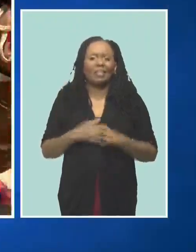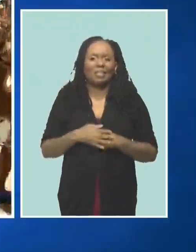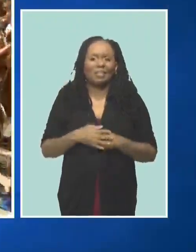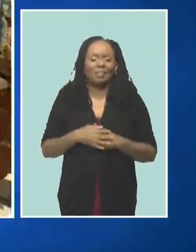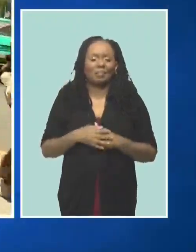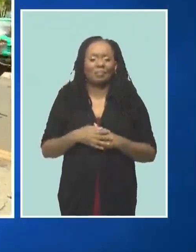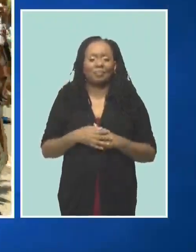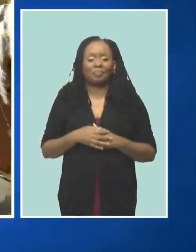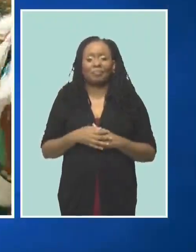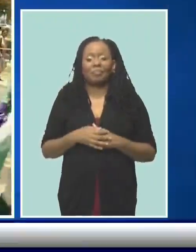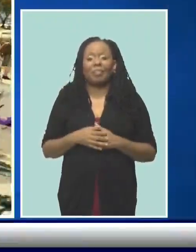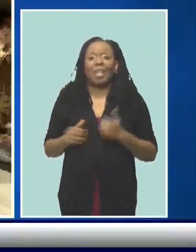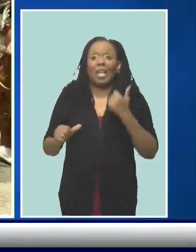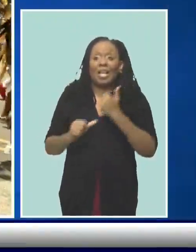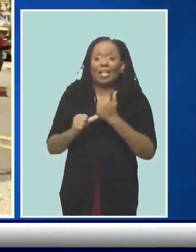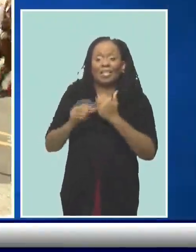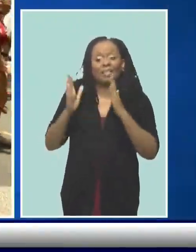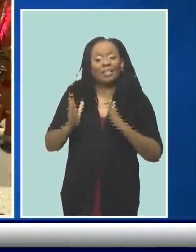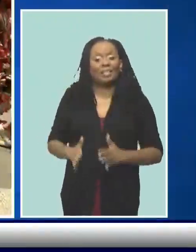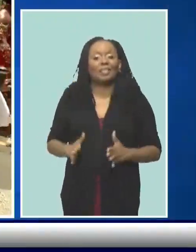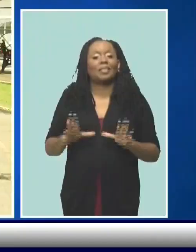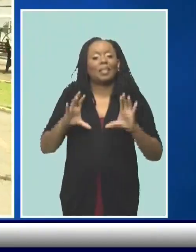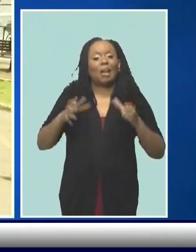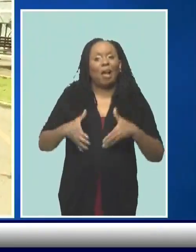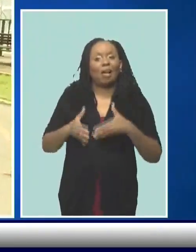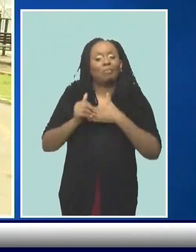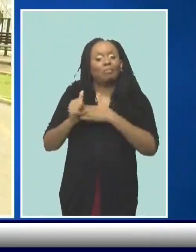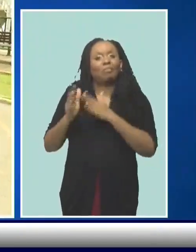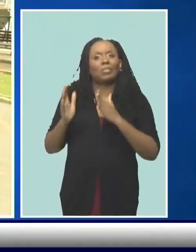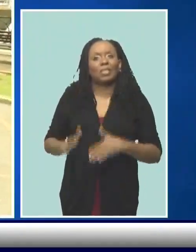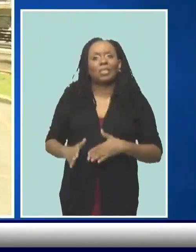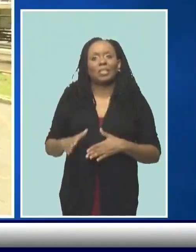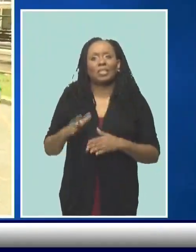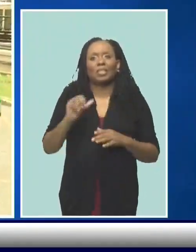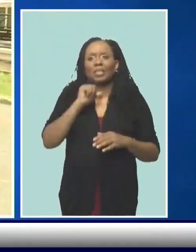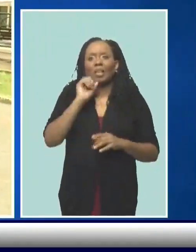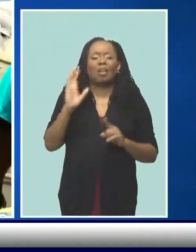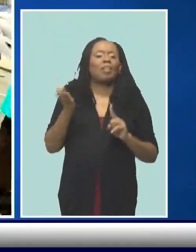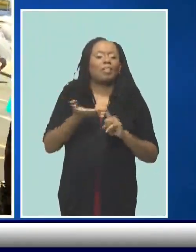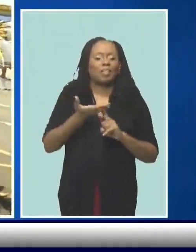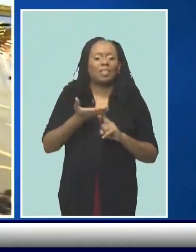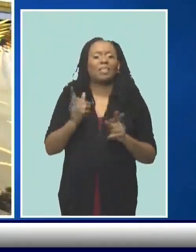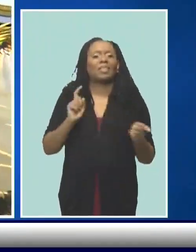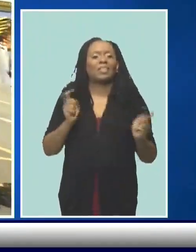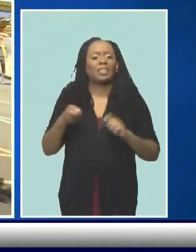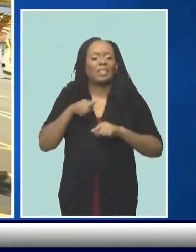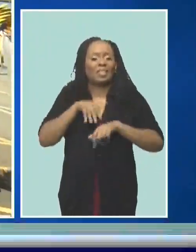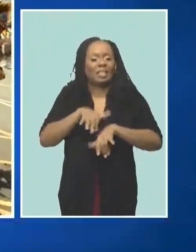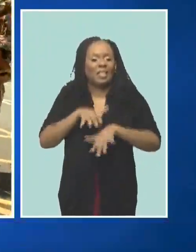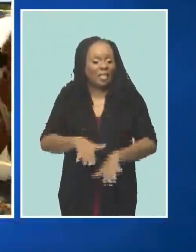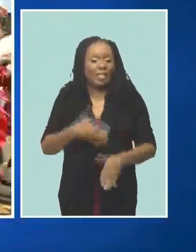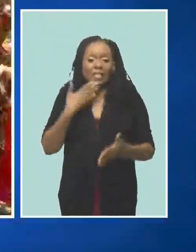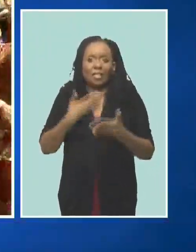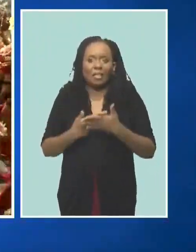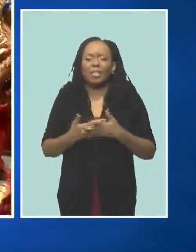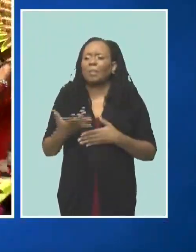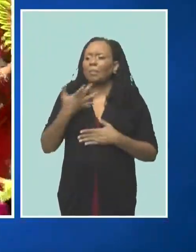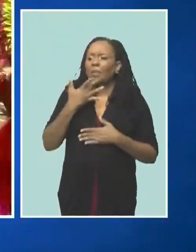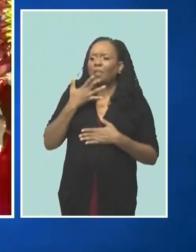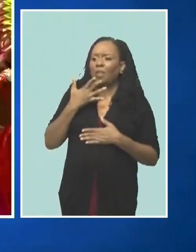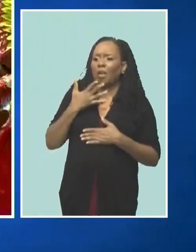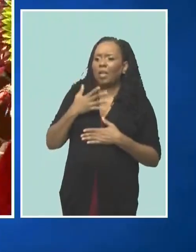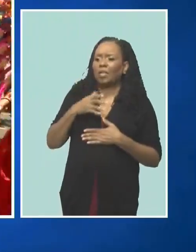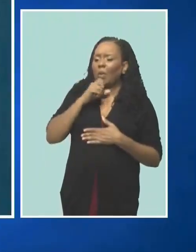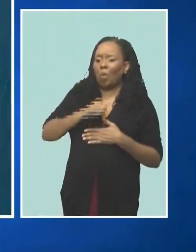Assistant band manager of Fifth Element, Erskine Small, is not yet convinced the route change has been a good move. He prefers the old